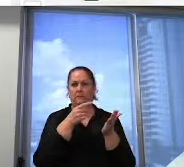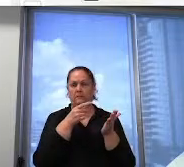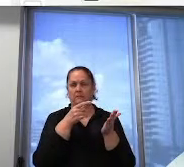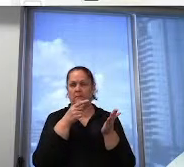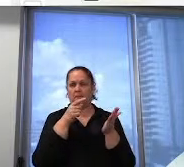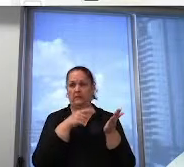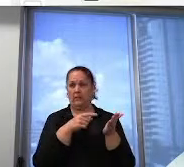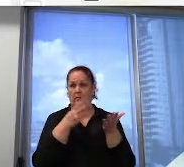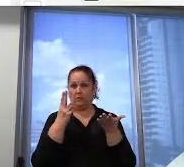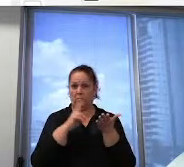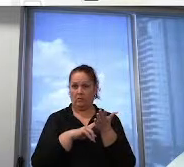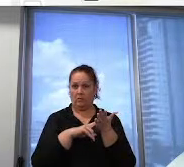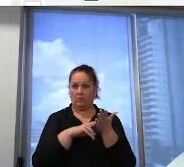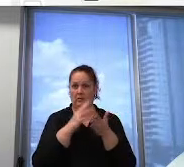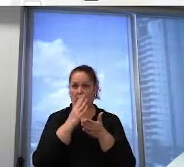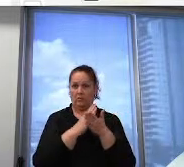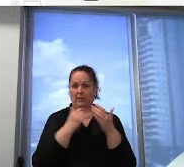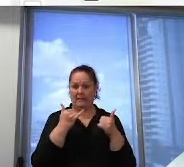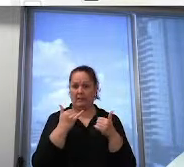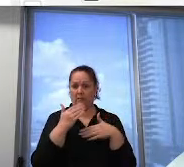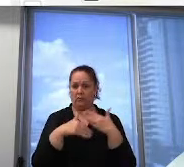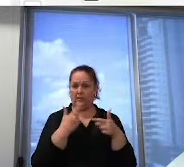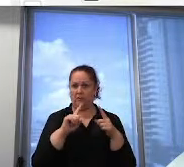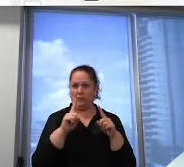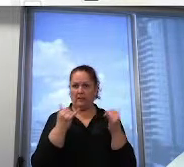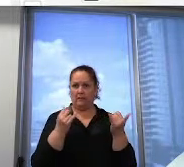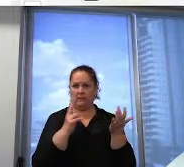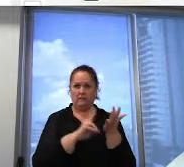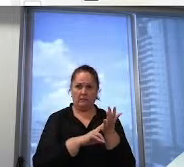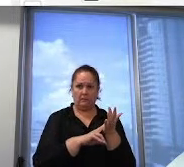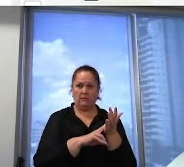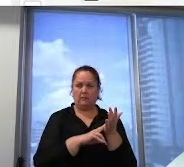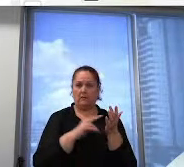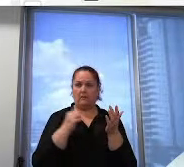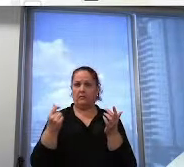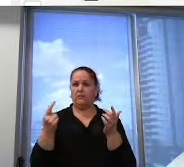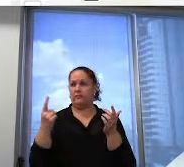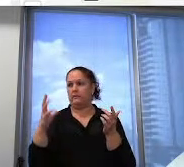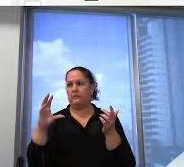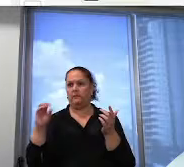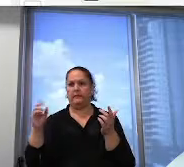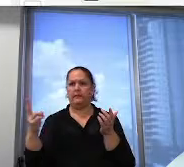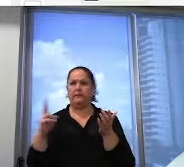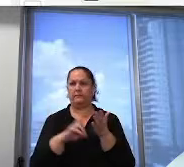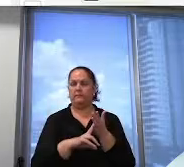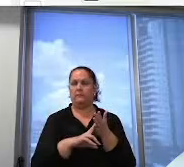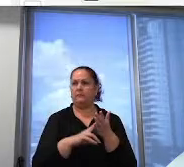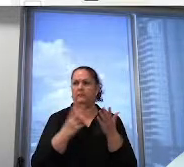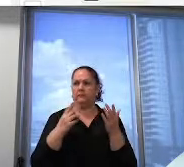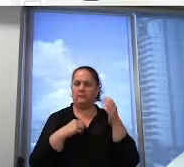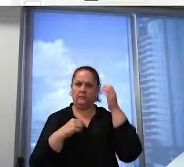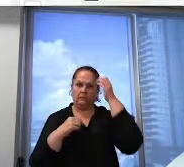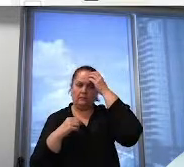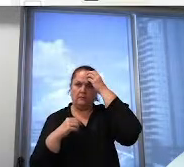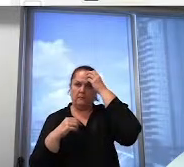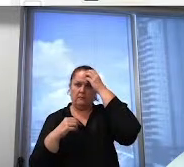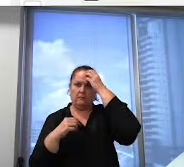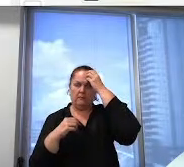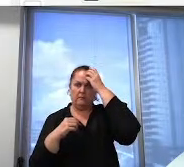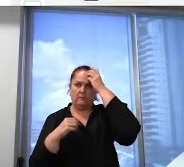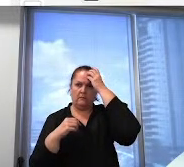are those in the contracting phase in terms of the cost from that, so that those are coming from, say, an EPC contract, the cost